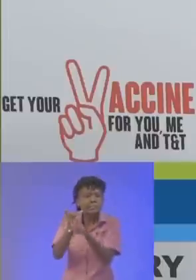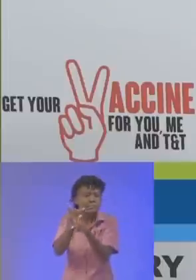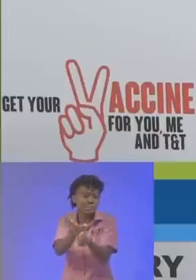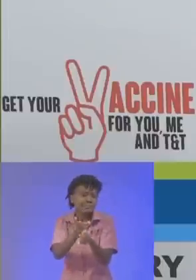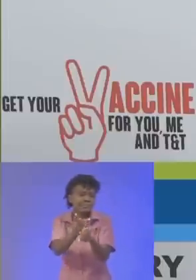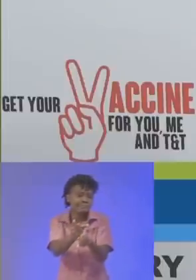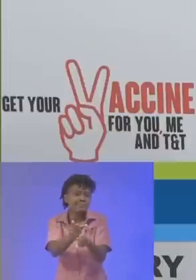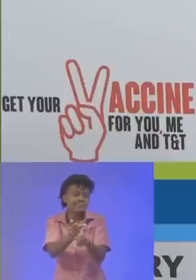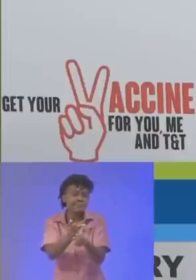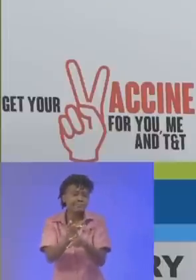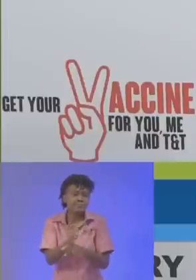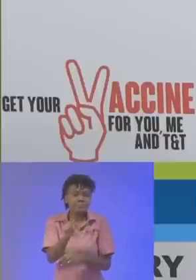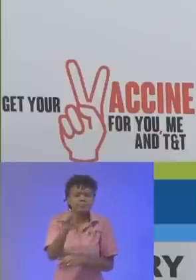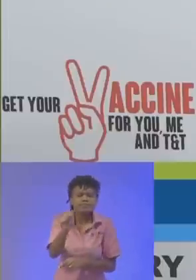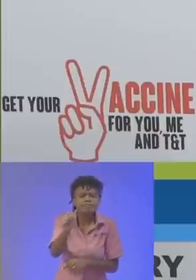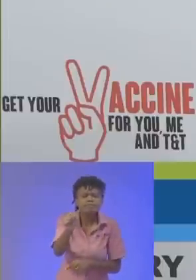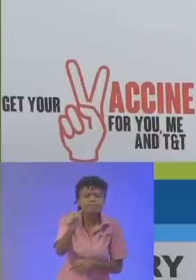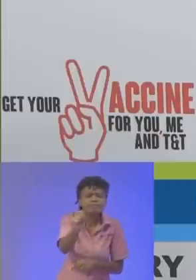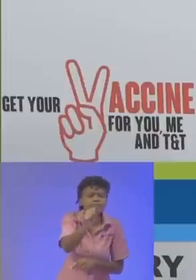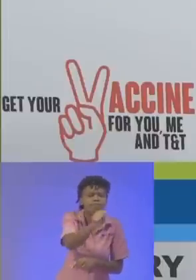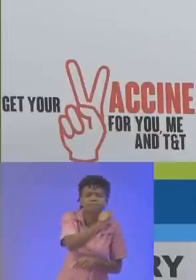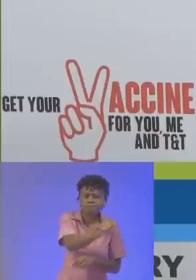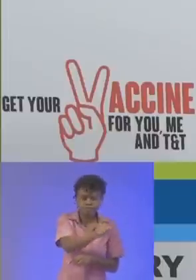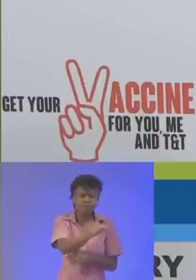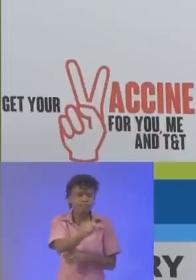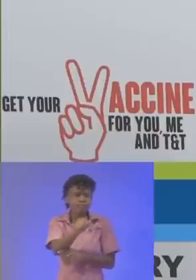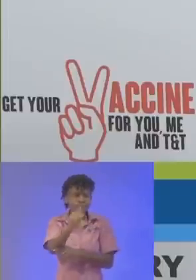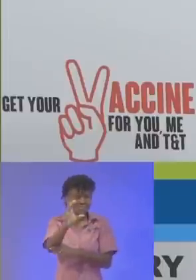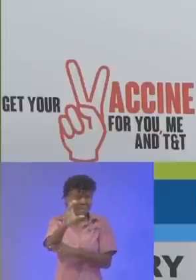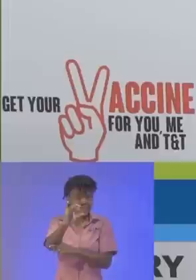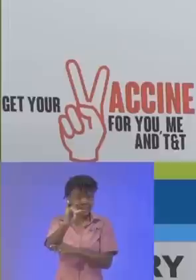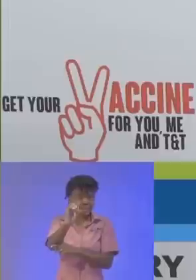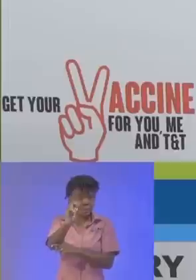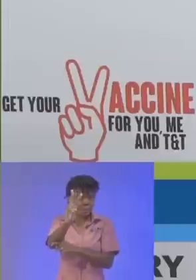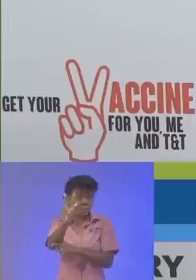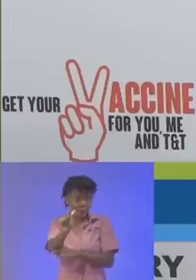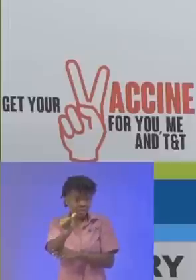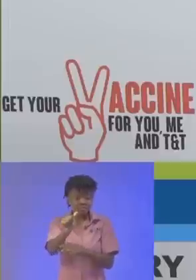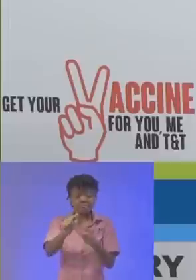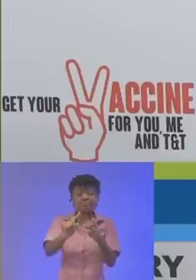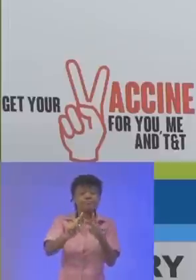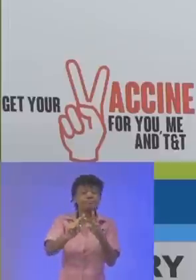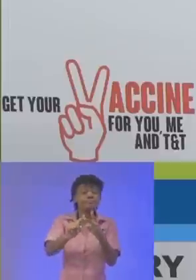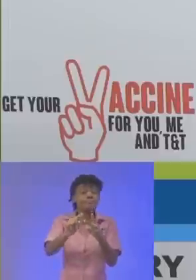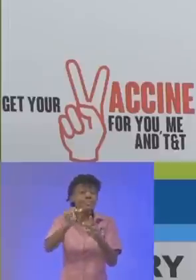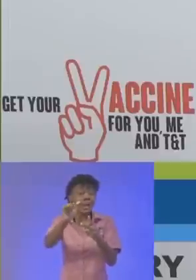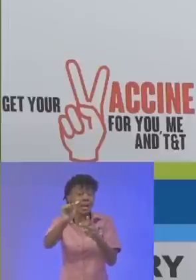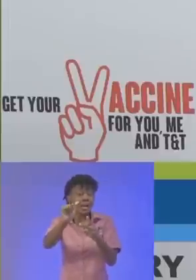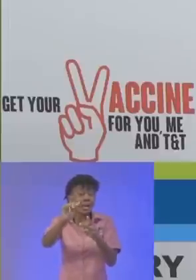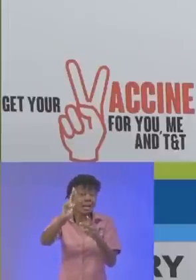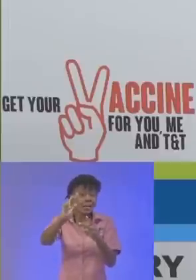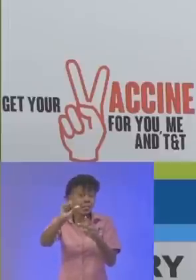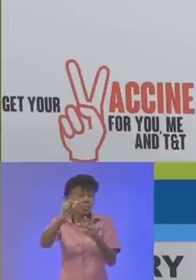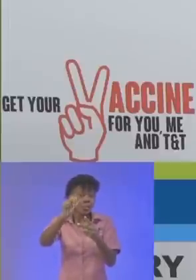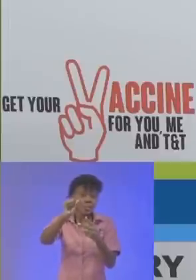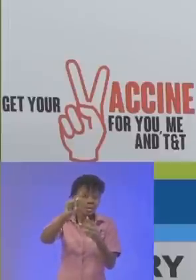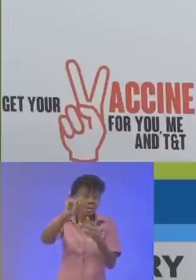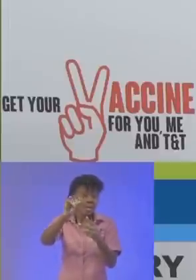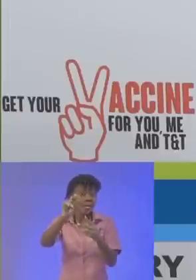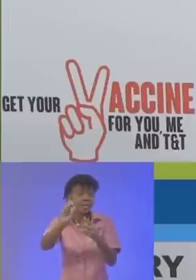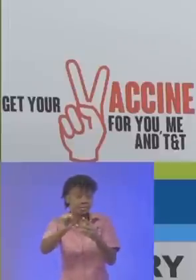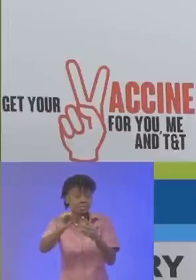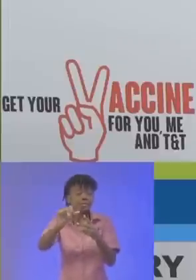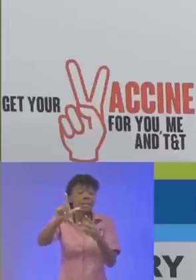such as the Coover Medical and Multi-Training Facility, the Augustus Long Hospital, the Arima General